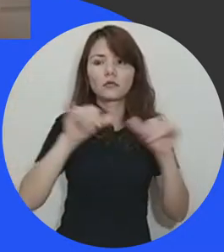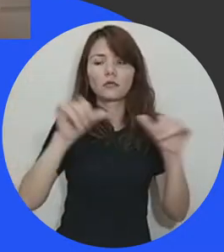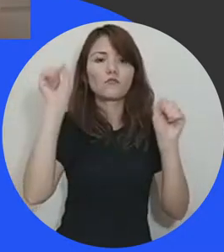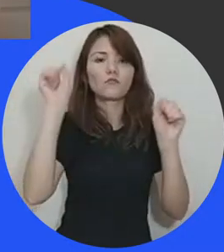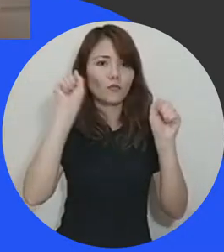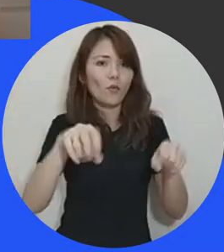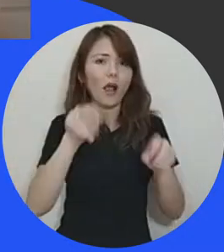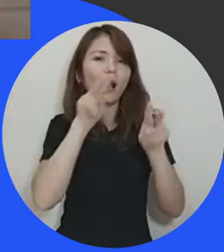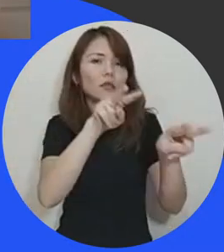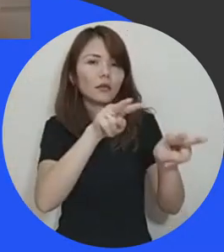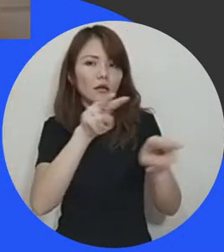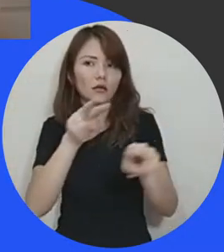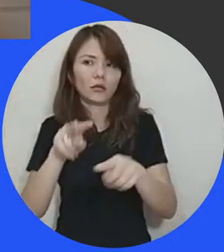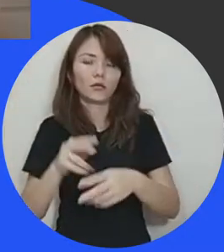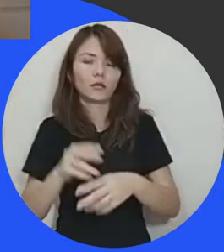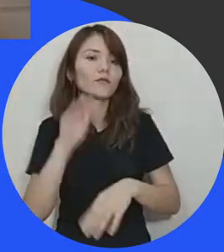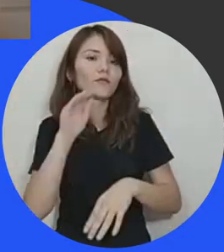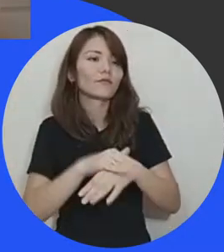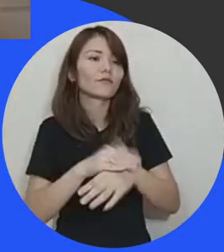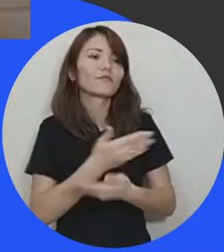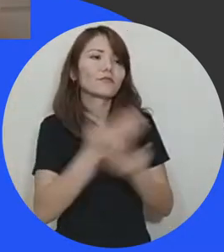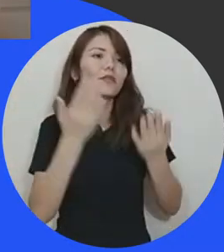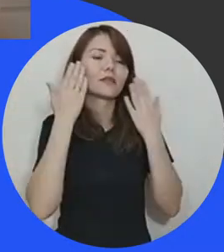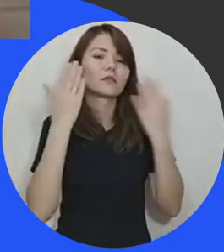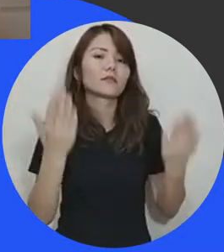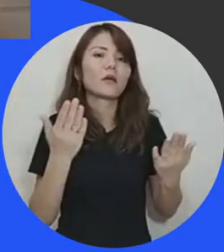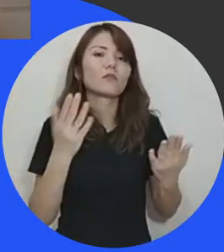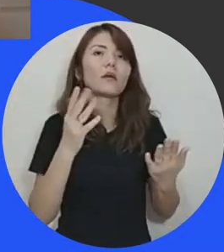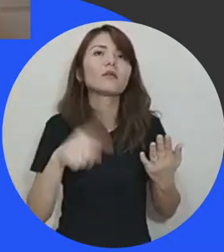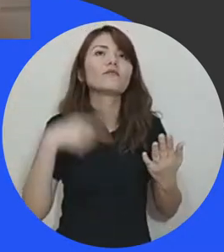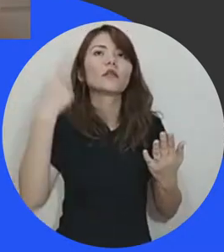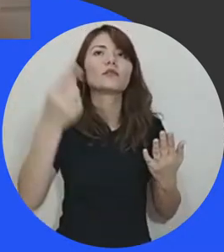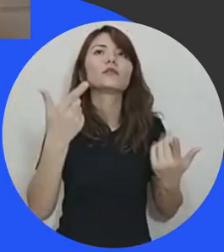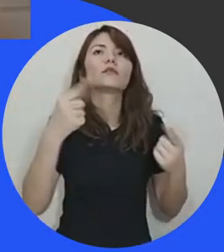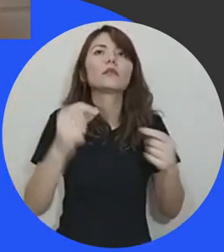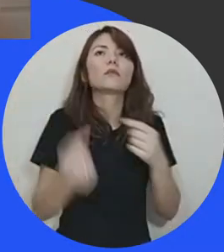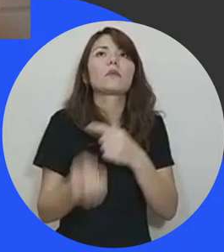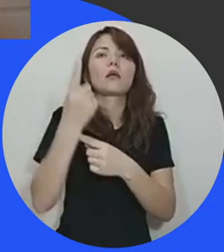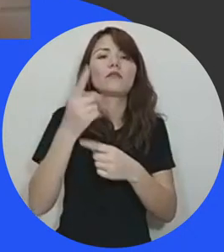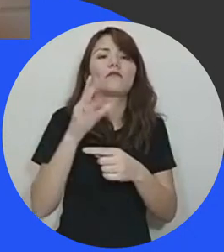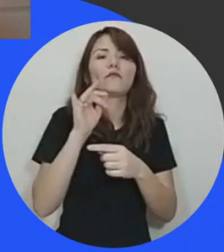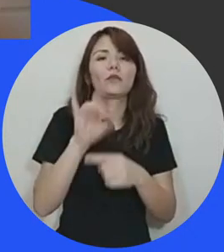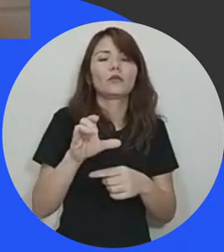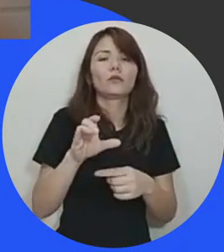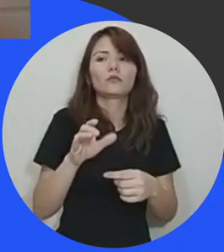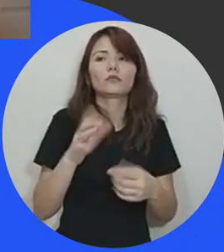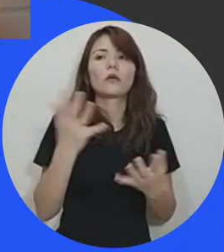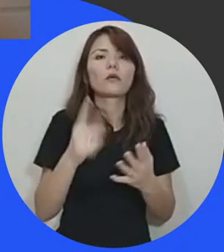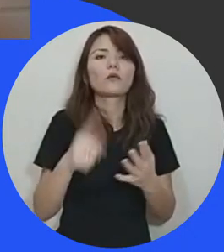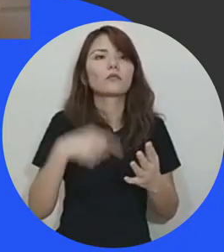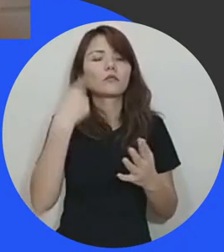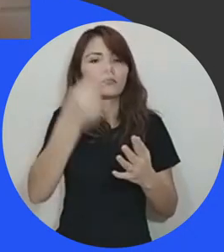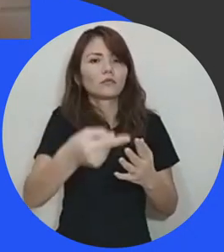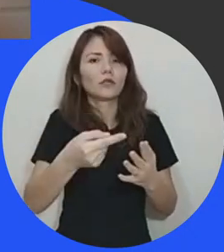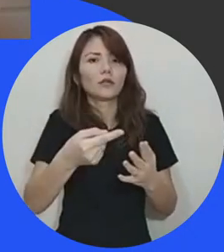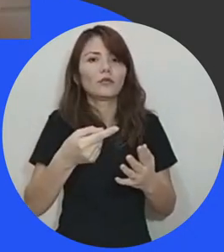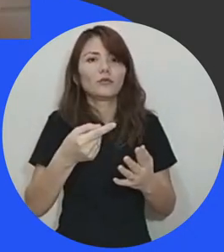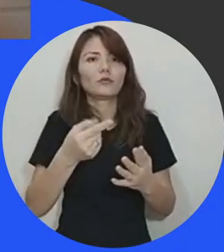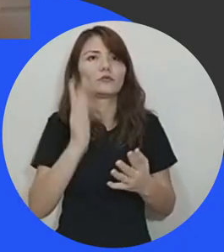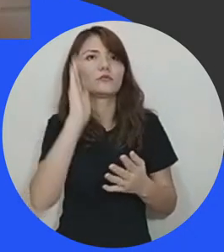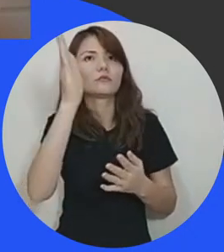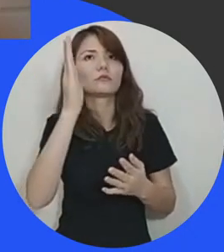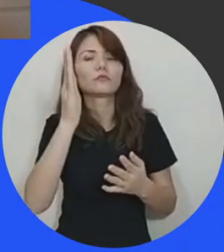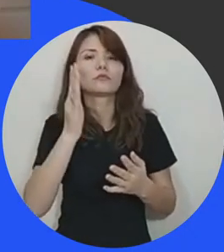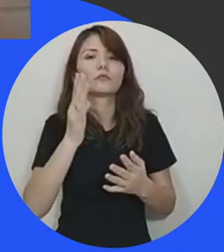next pandemic virus is going to be. But I think we do know what's going to be required to make sure that we can stop that